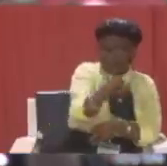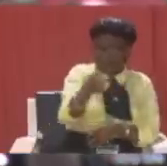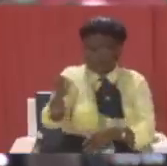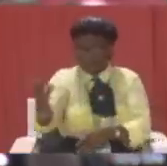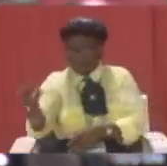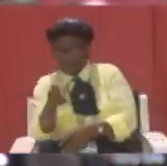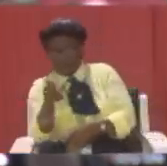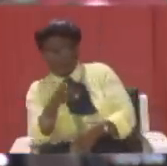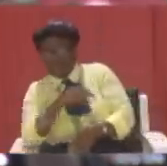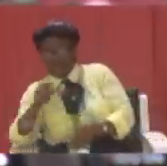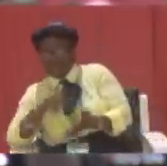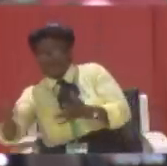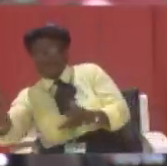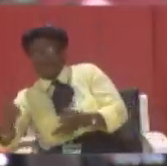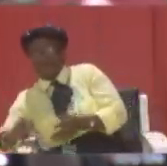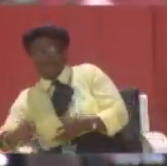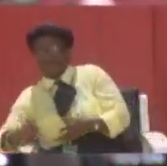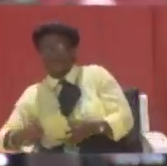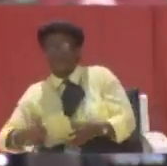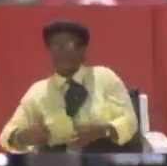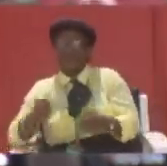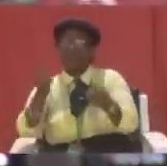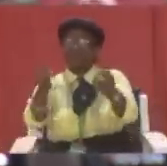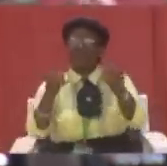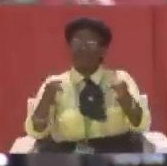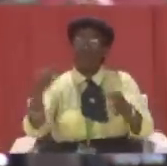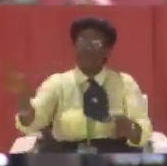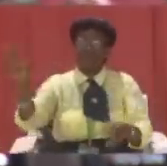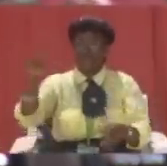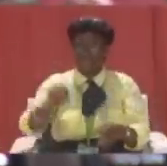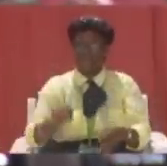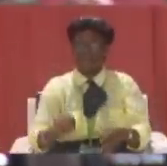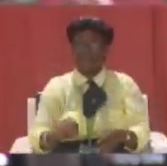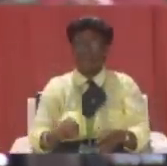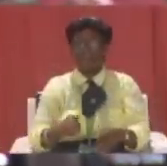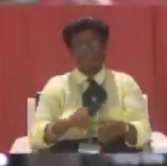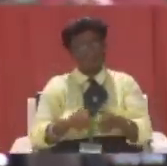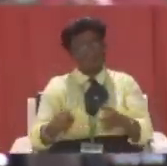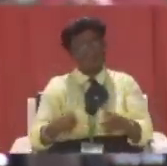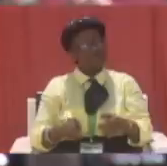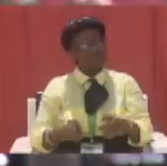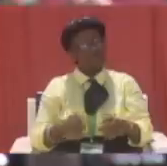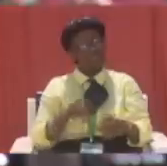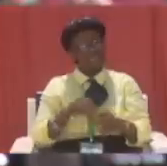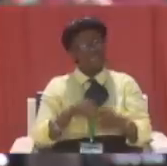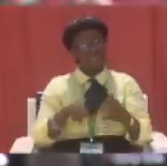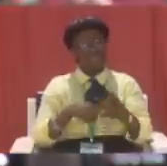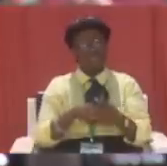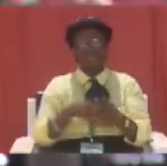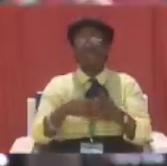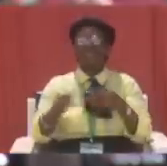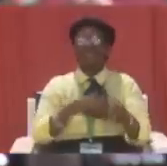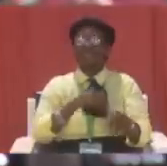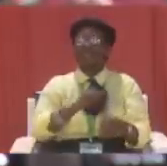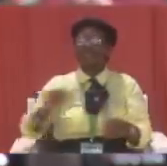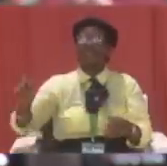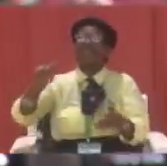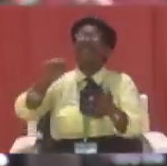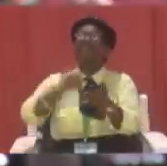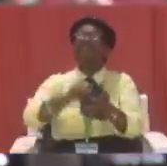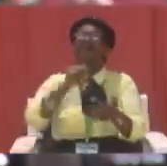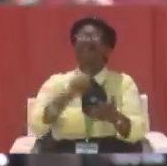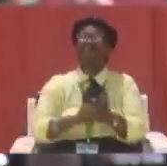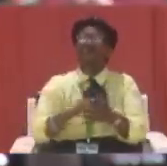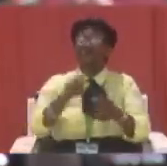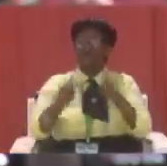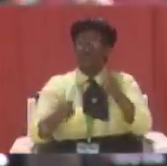him down. But in this case, 1,000 people. Ask yourself the